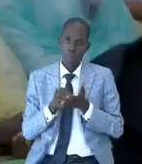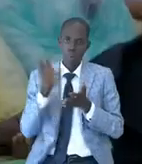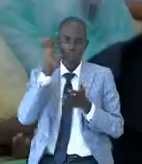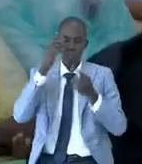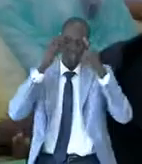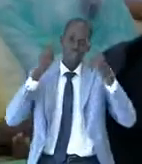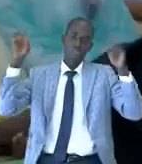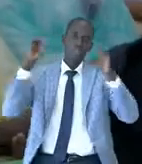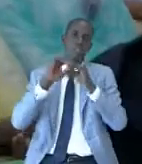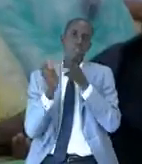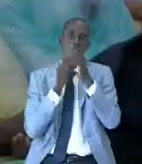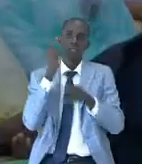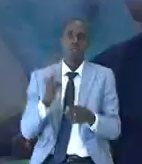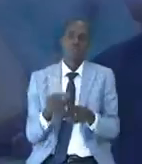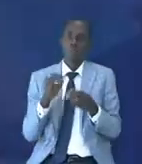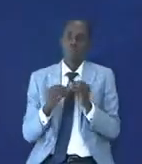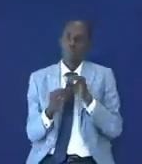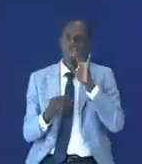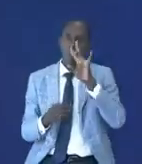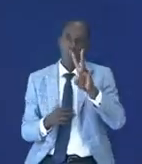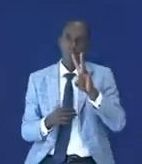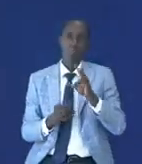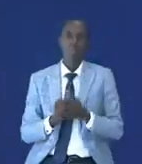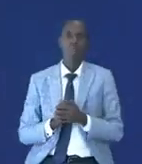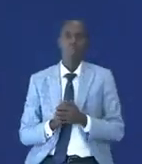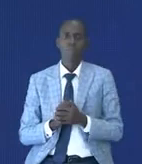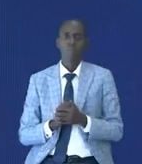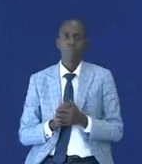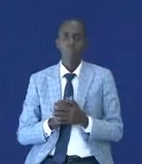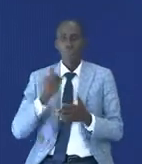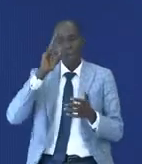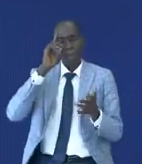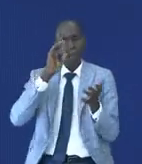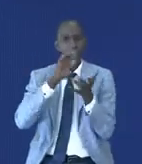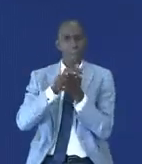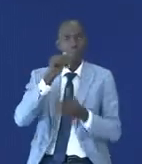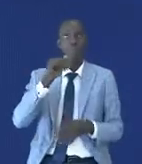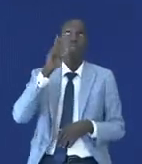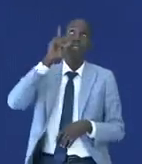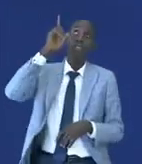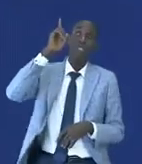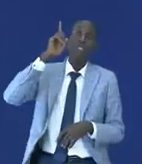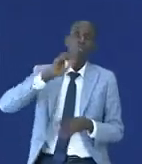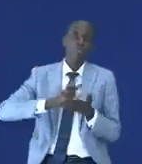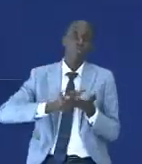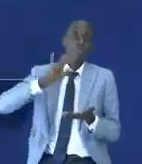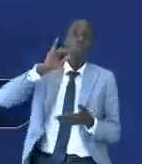excel. Number seven, believe His glory is for